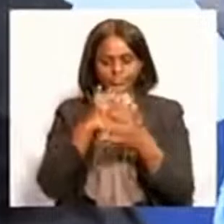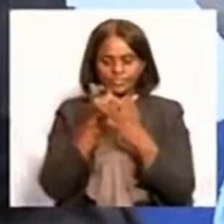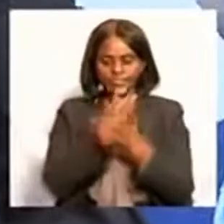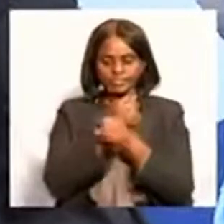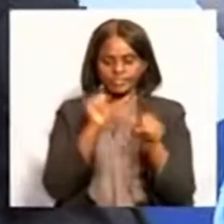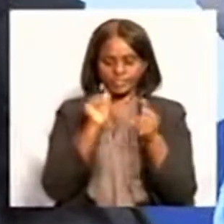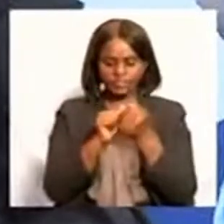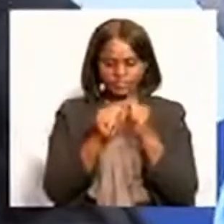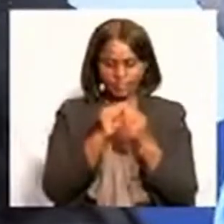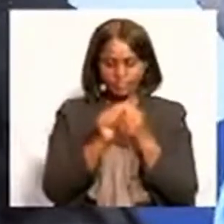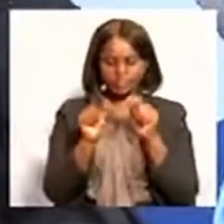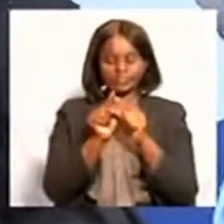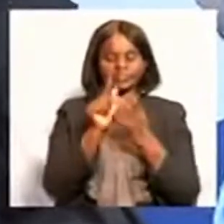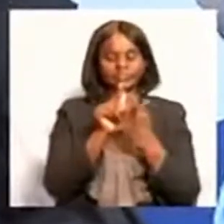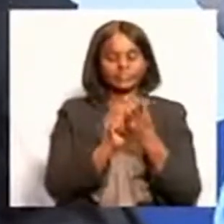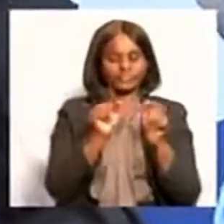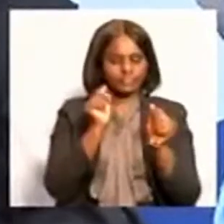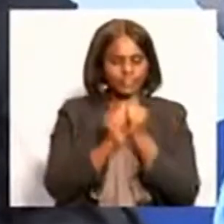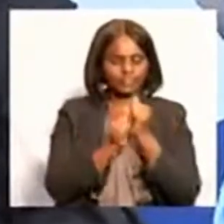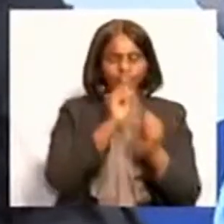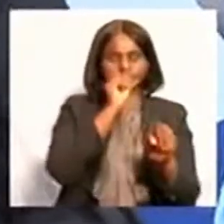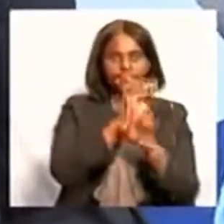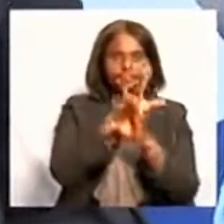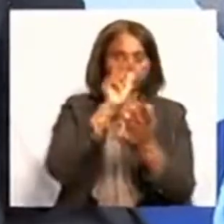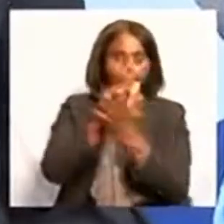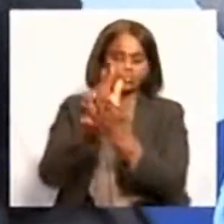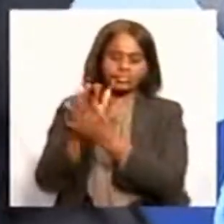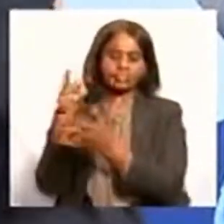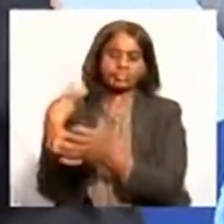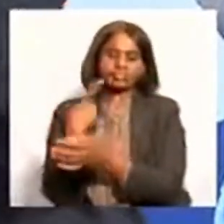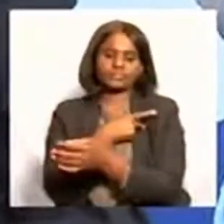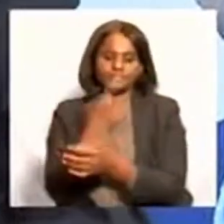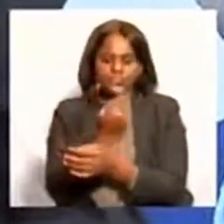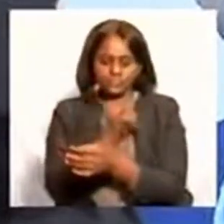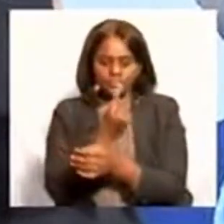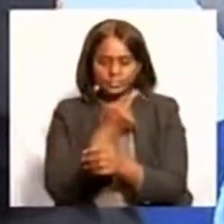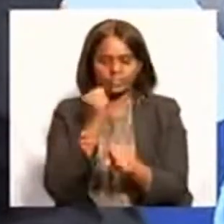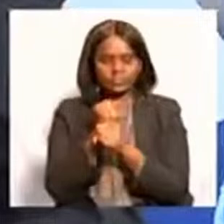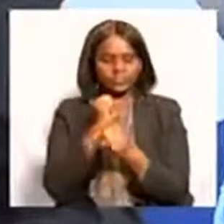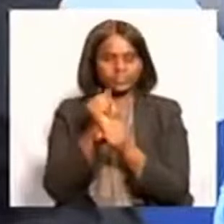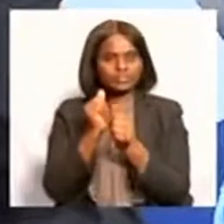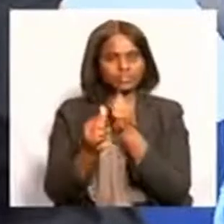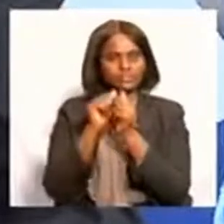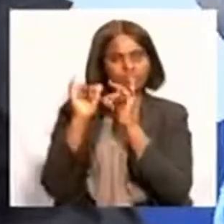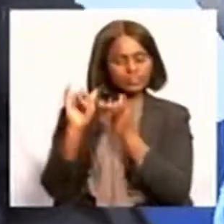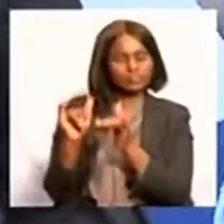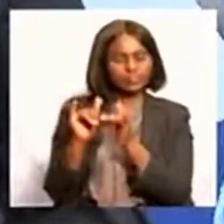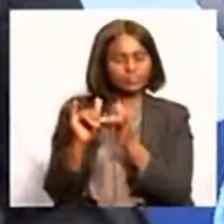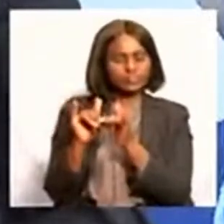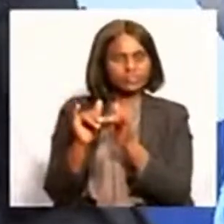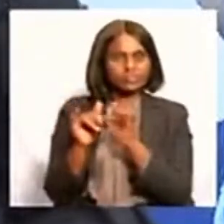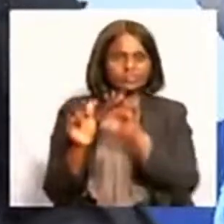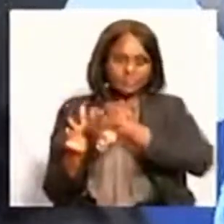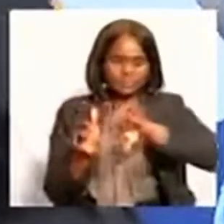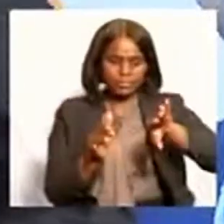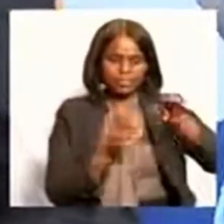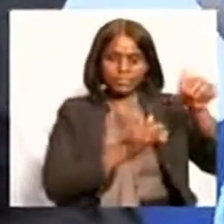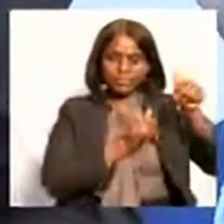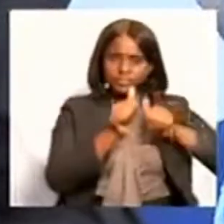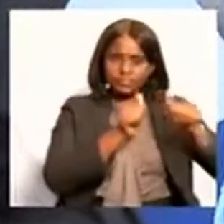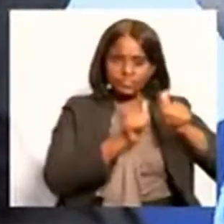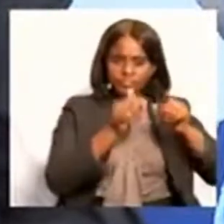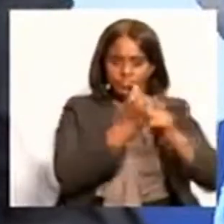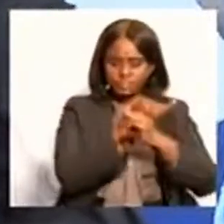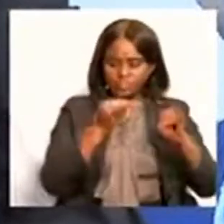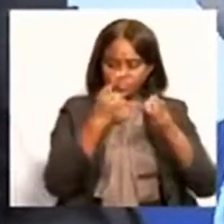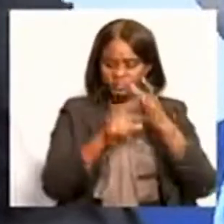Okay. So it's an act that is already approved by Parliament. It's just operationalization part that is remains. Then for administrative autonomy